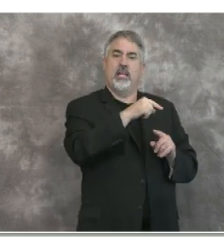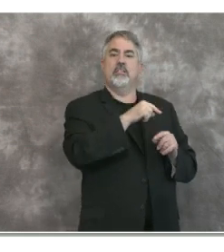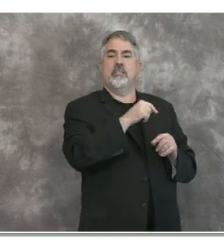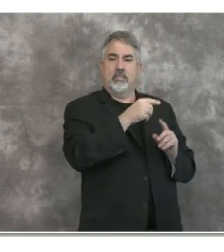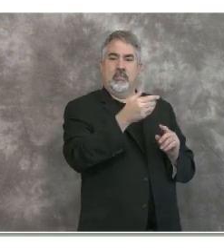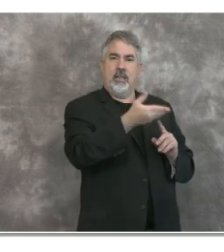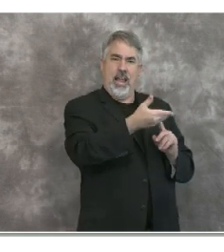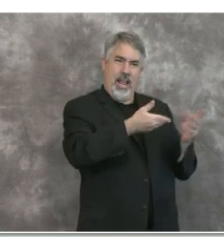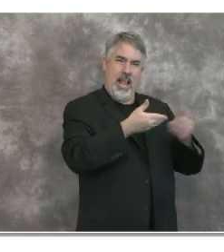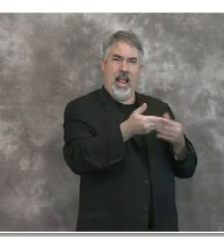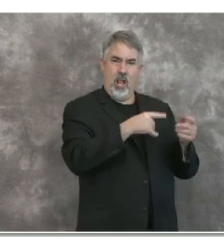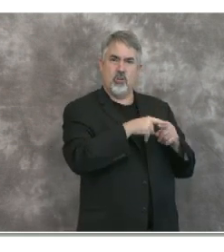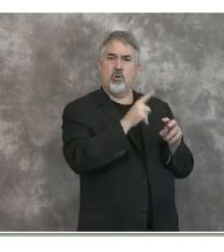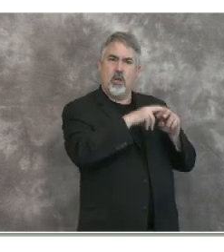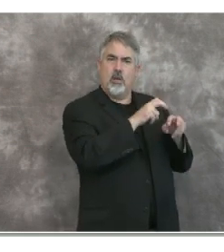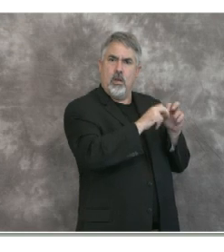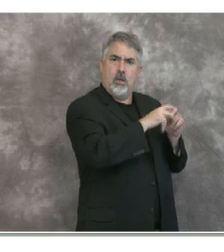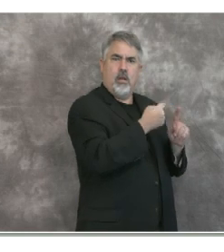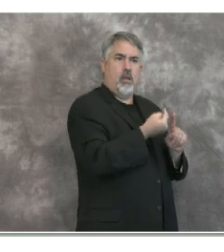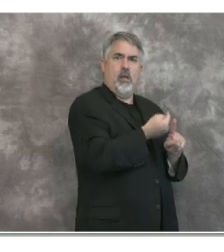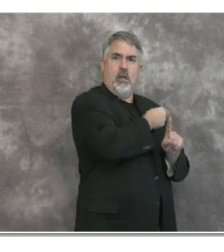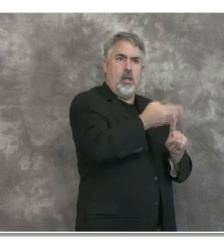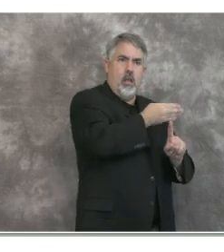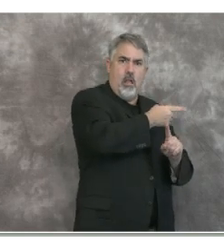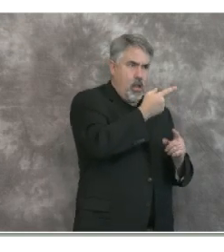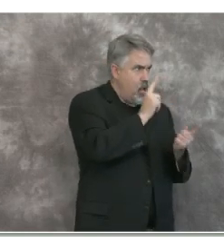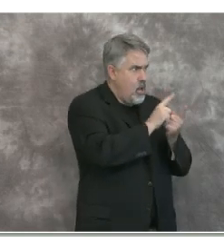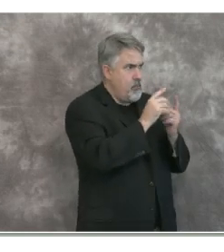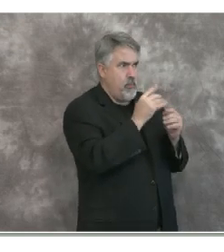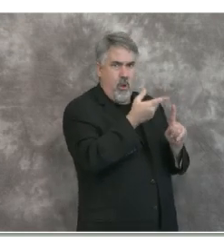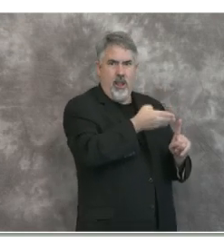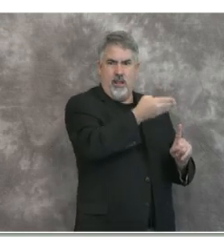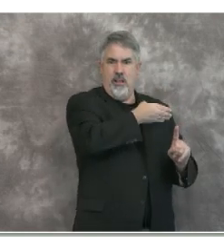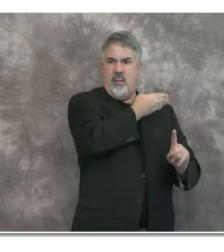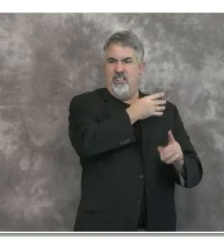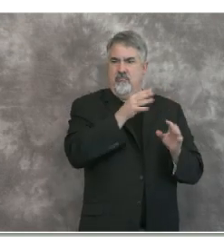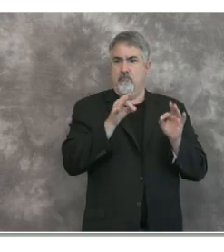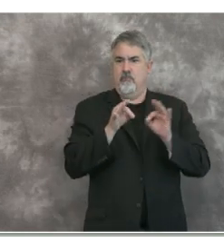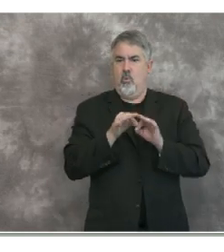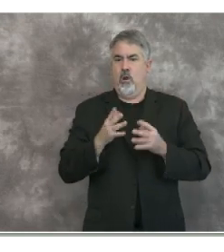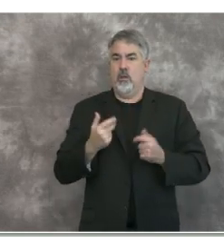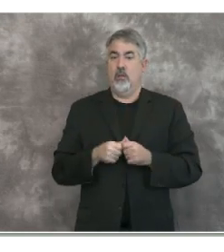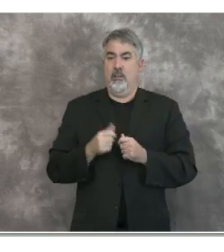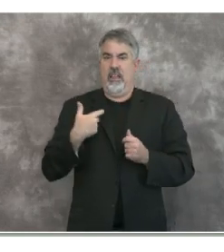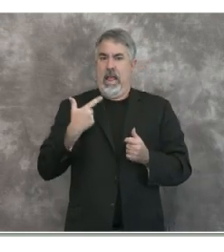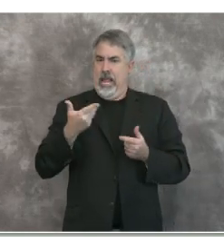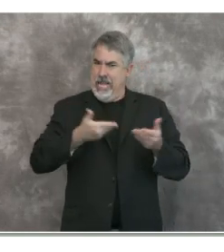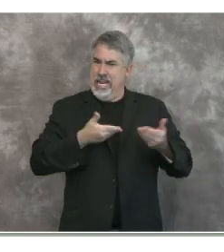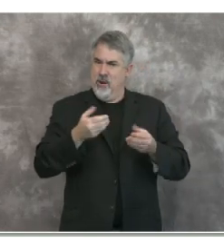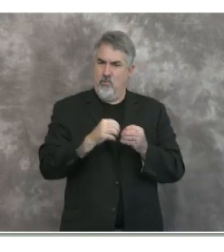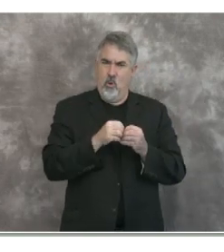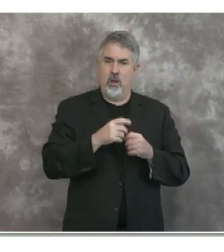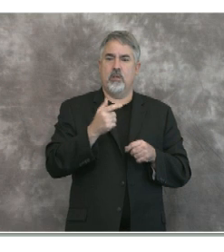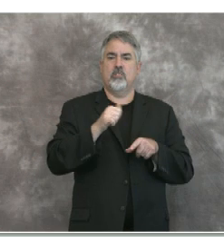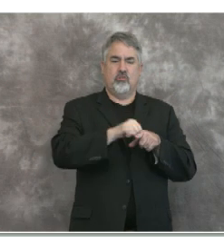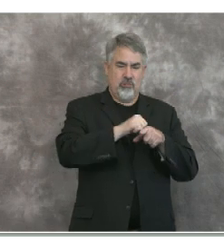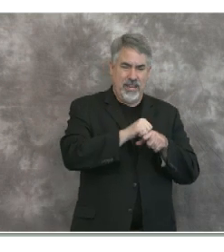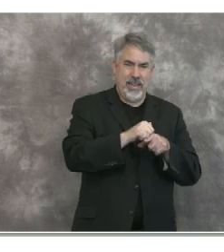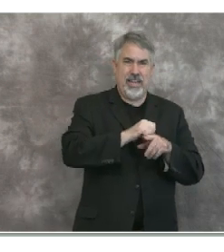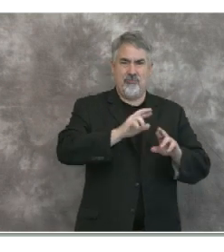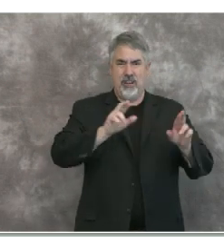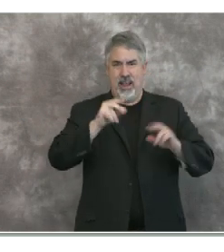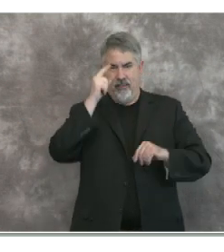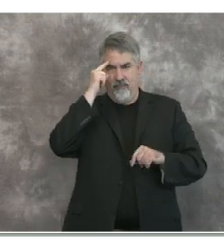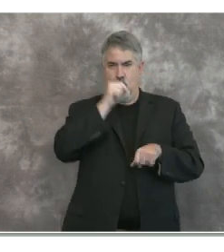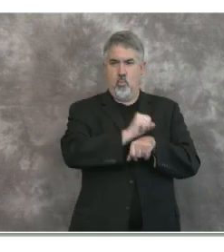goal. That is an organizing goal that we are using. We are in the onboarding, backgrounding, training, hiring process as we speak,